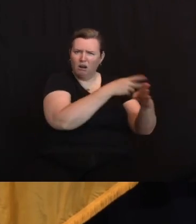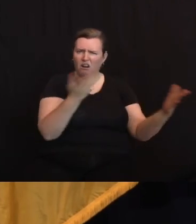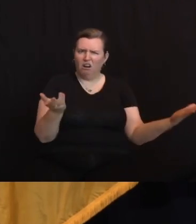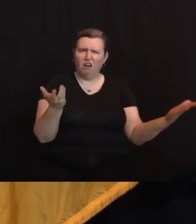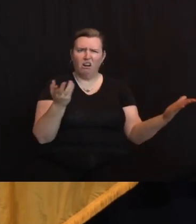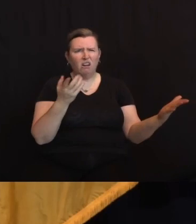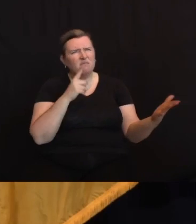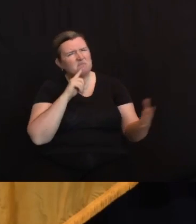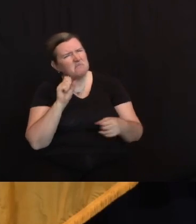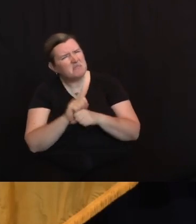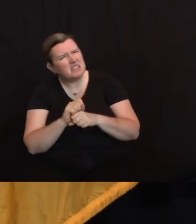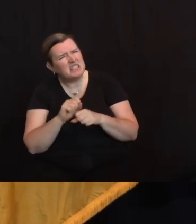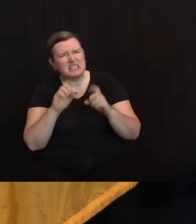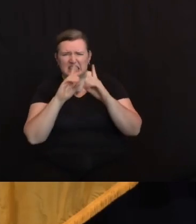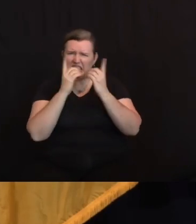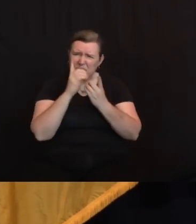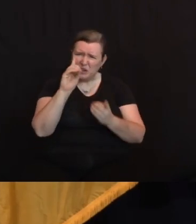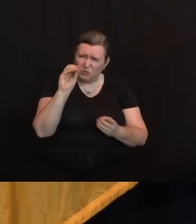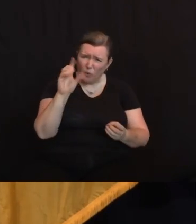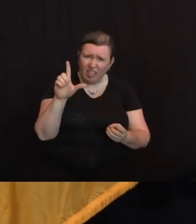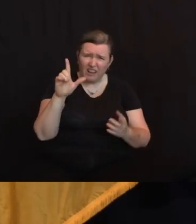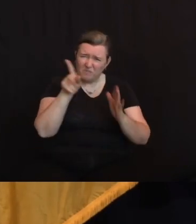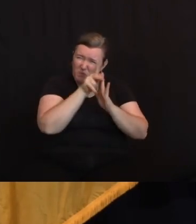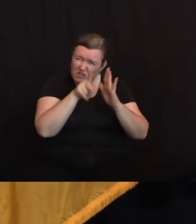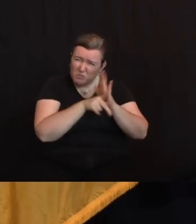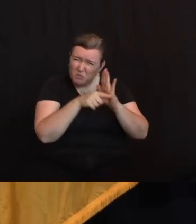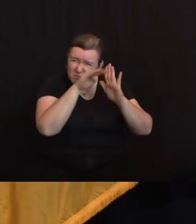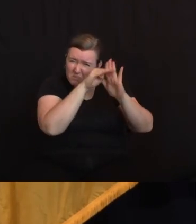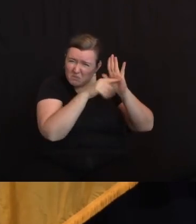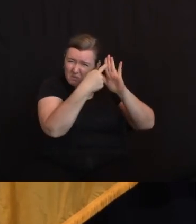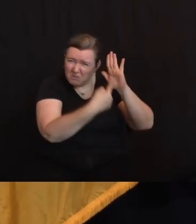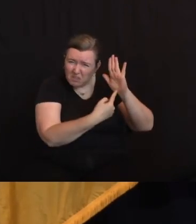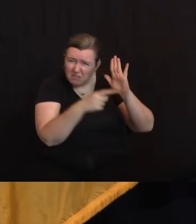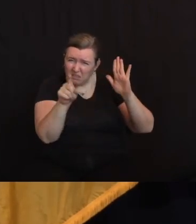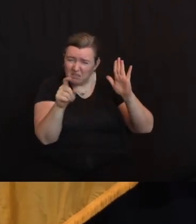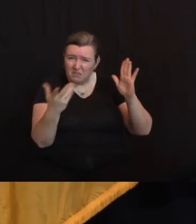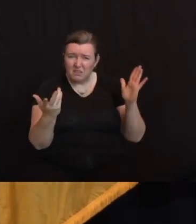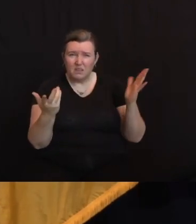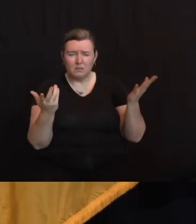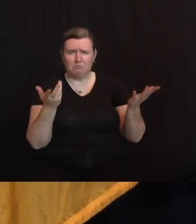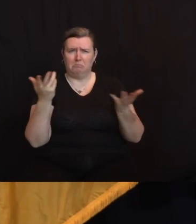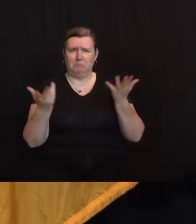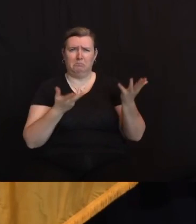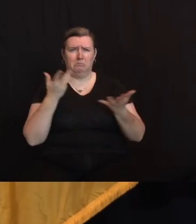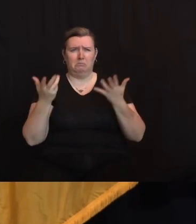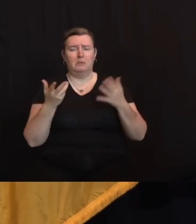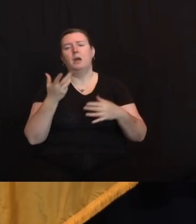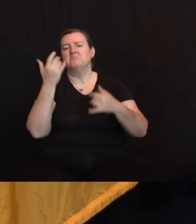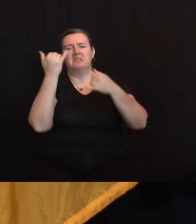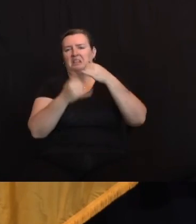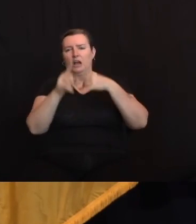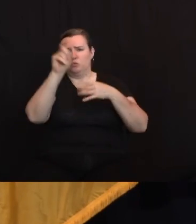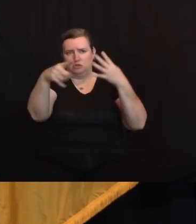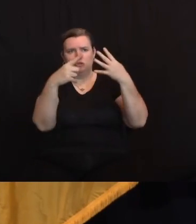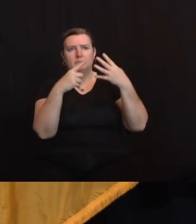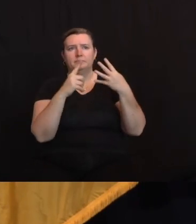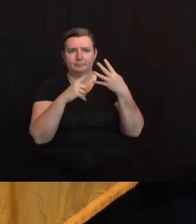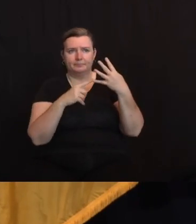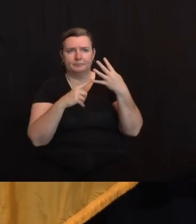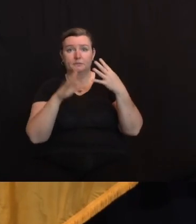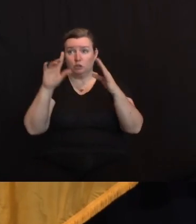now ineligible for their benefits during the time Department of Labor was unable to process? Finally, will the administration consider